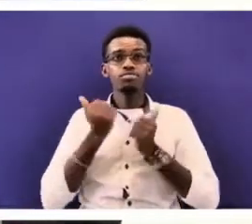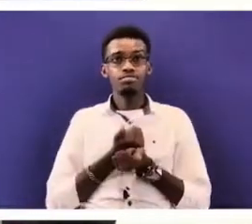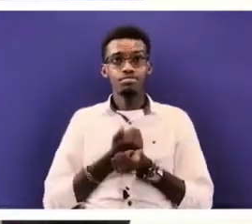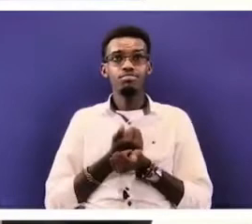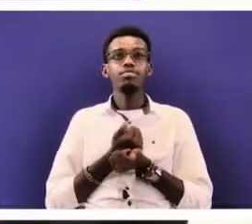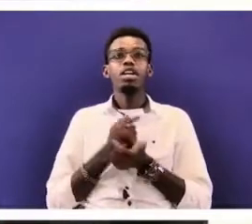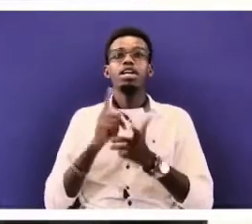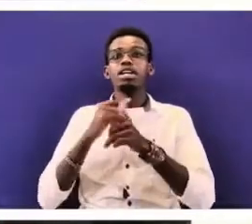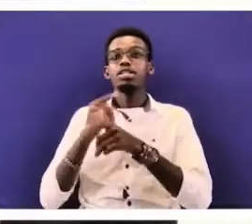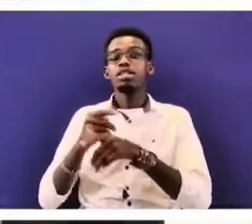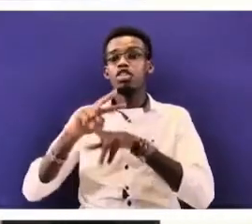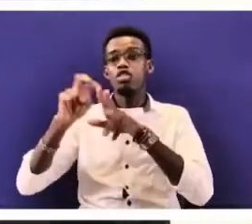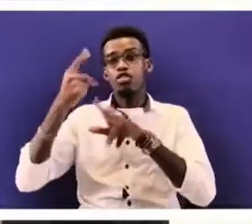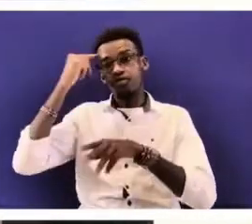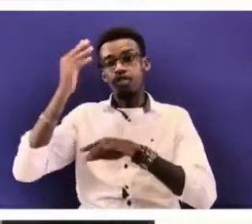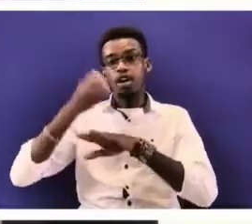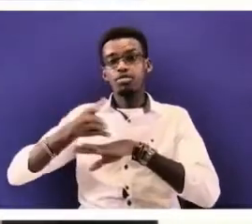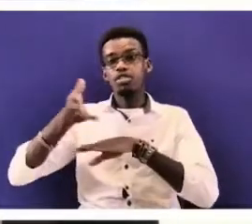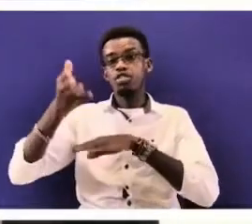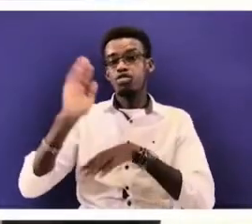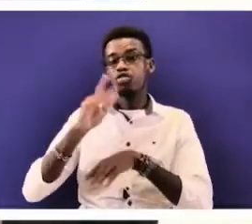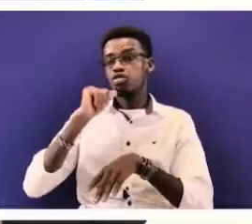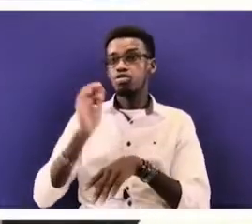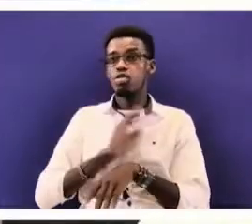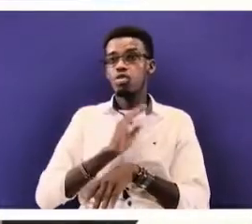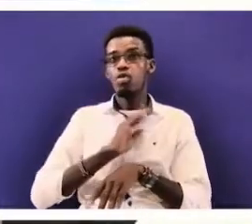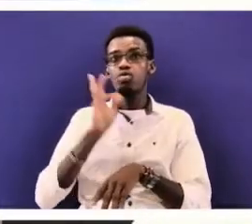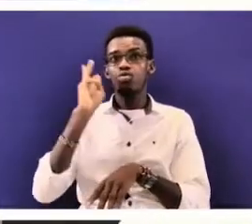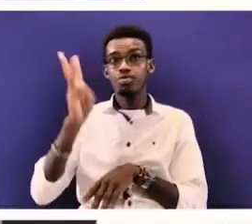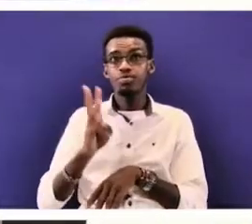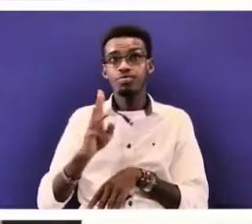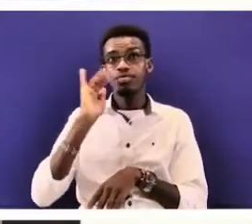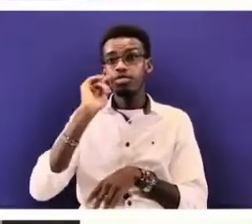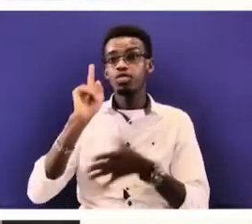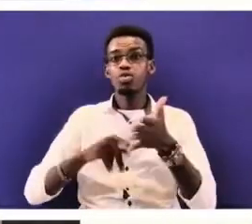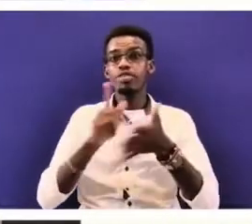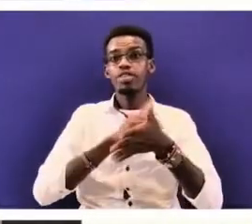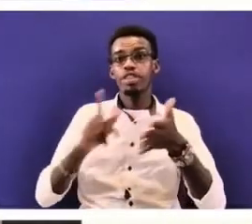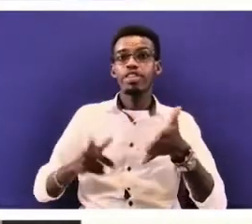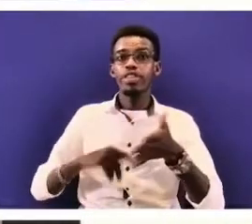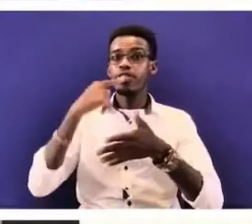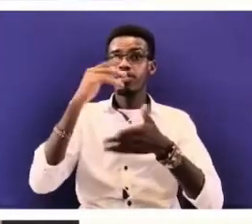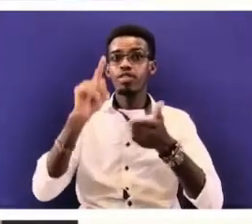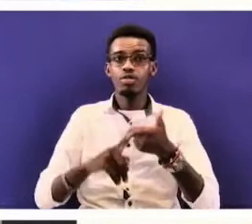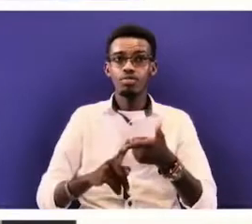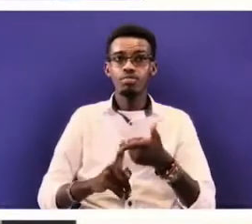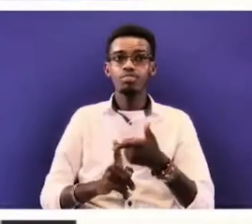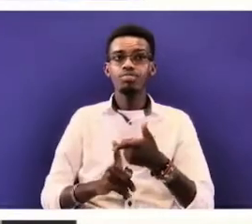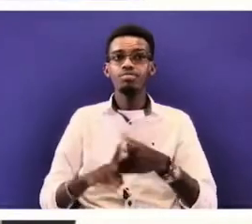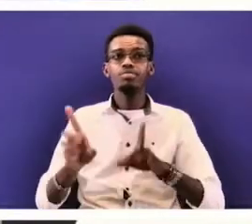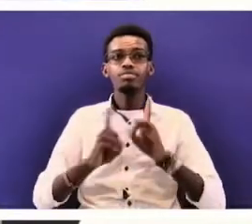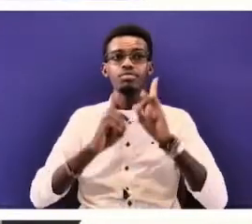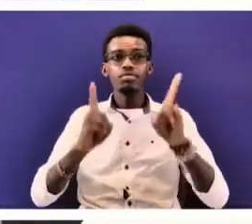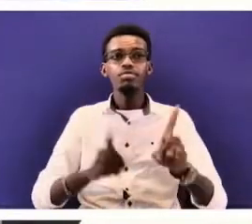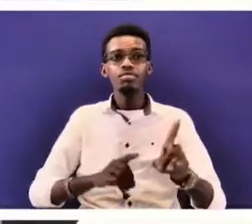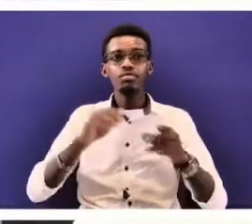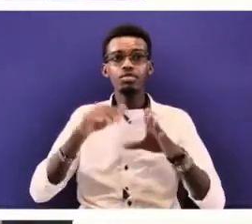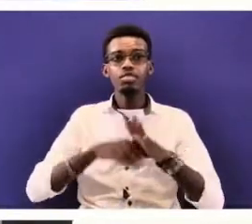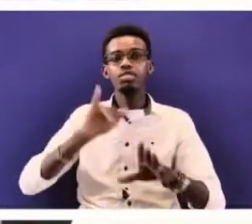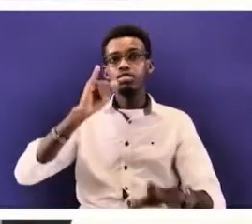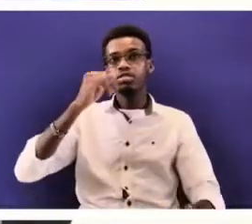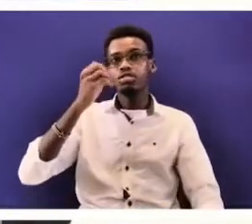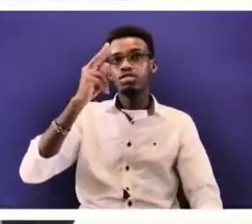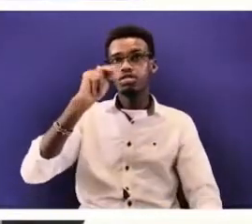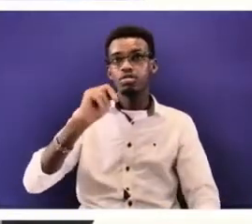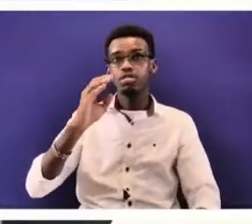after God, not our will. This is why the Lord told his disciples in John 15